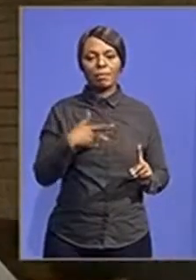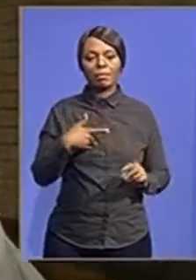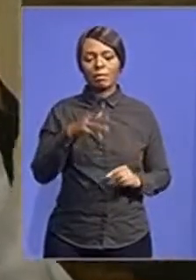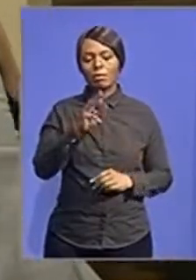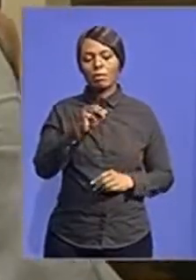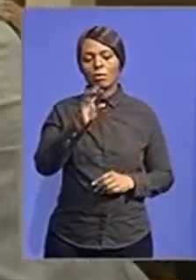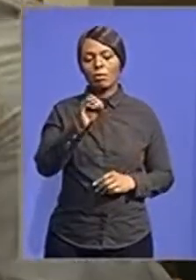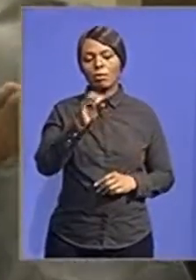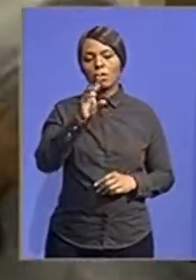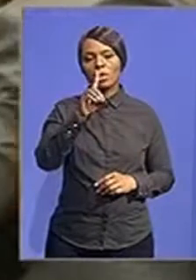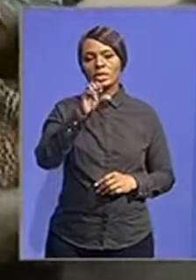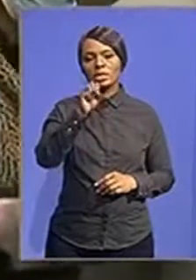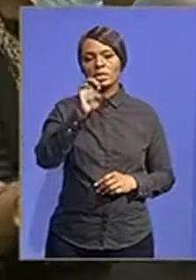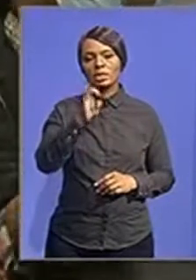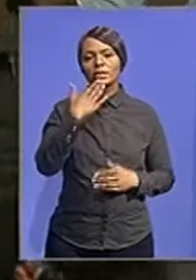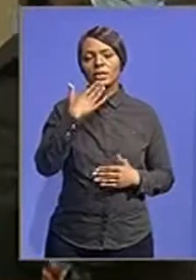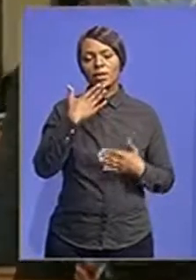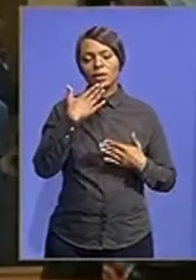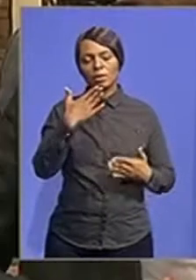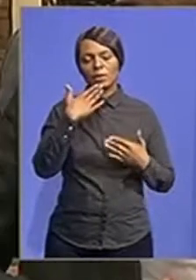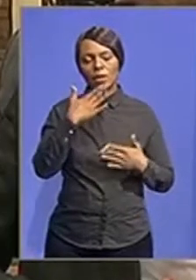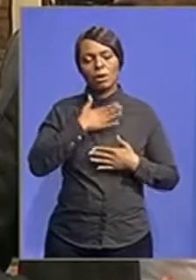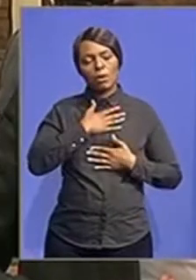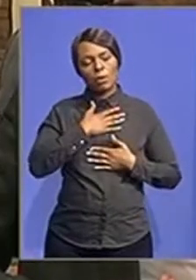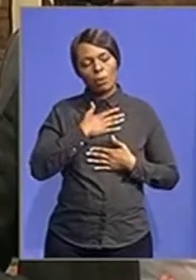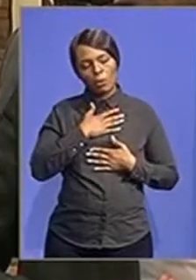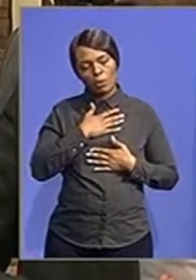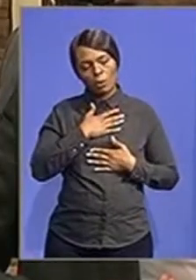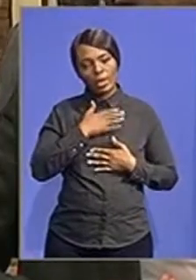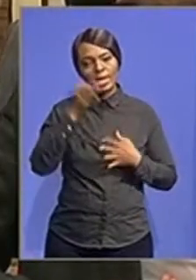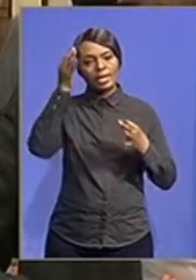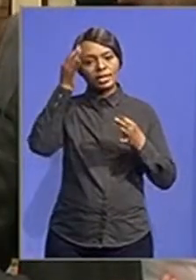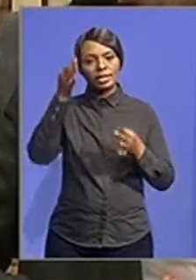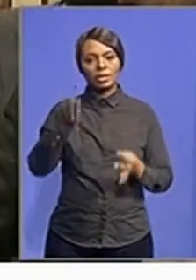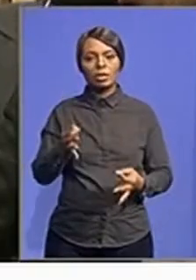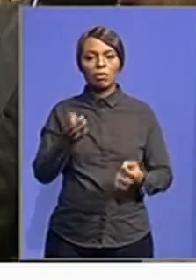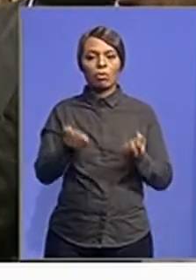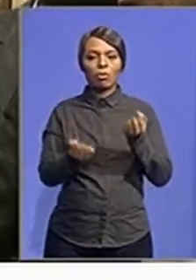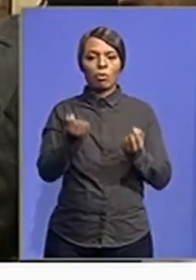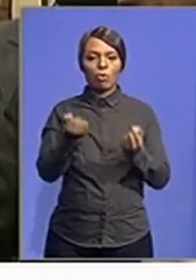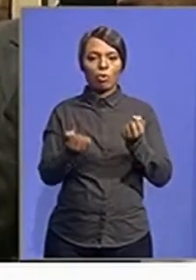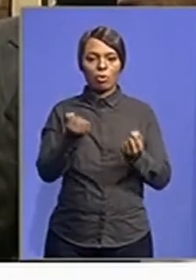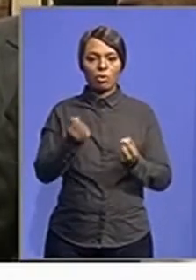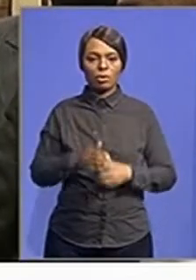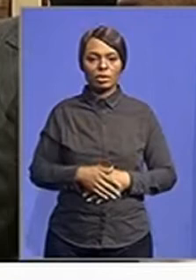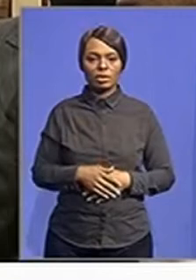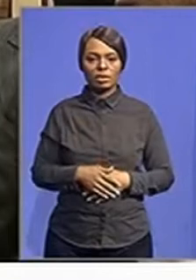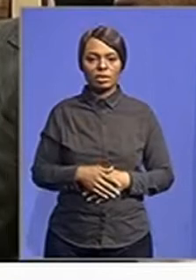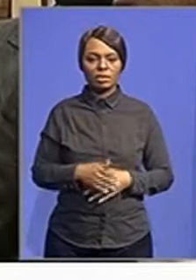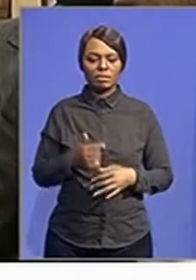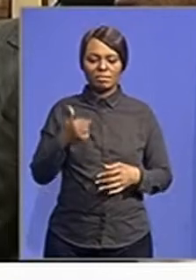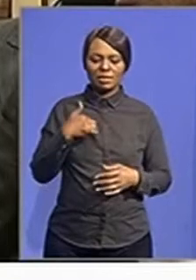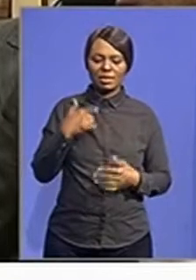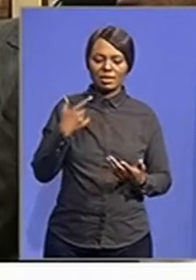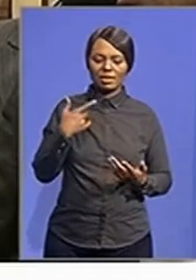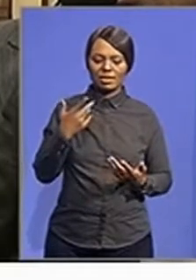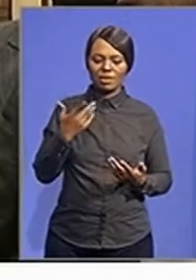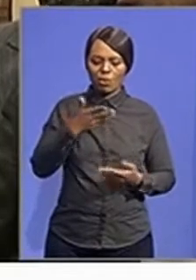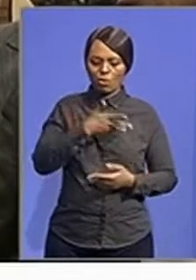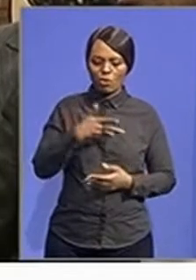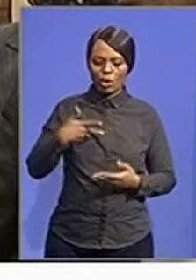tshwetso eno ya kgotlatshekelo. E ne tla be le gore go thata ga kgotla ene ka mpona gore ke kare ke le